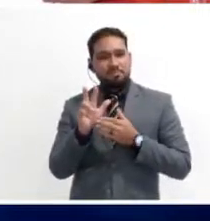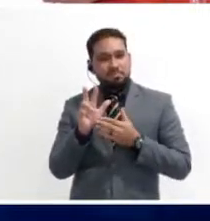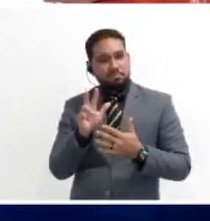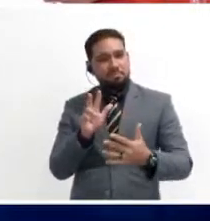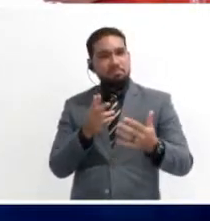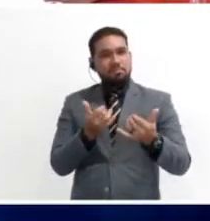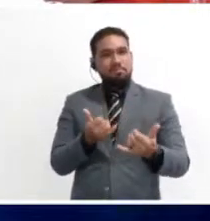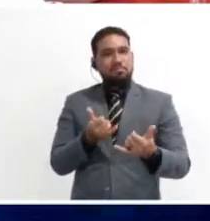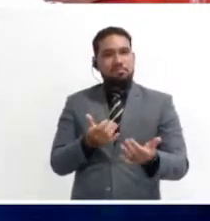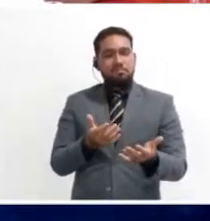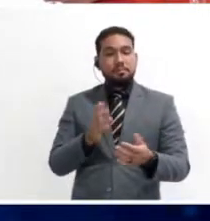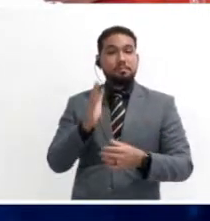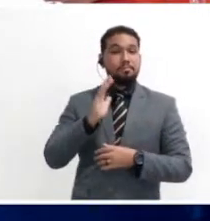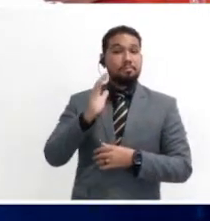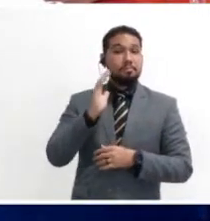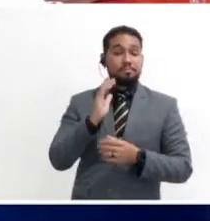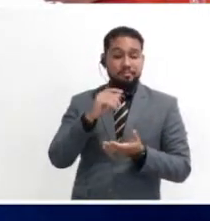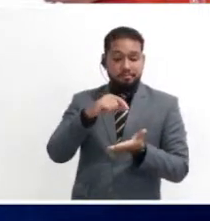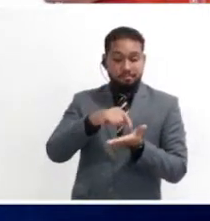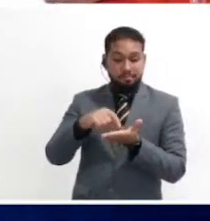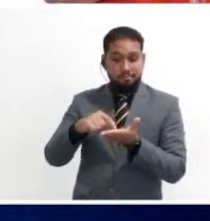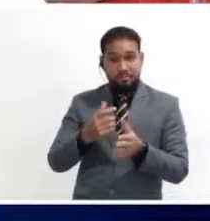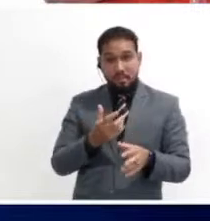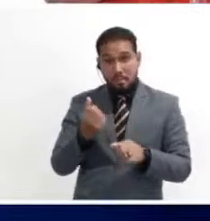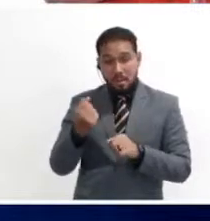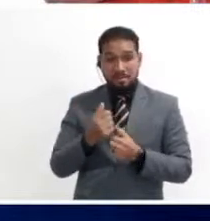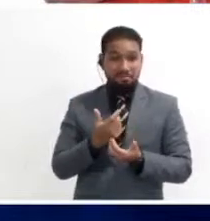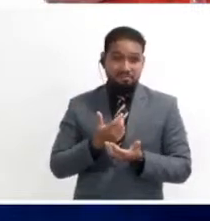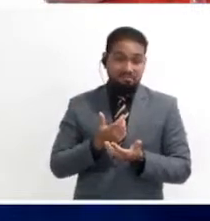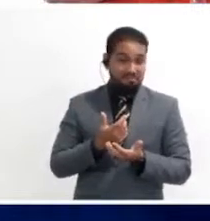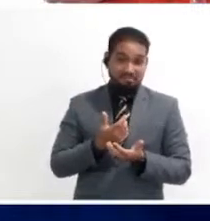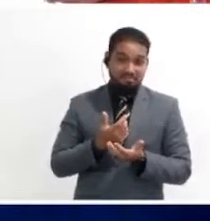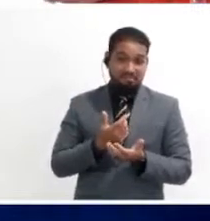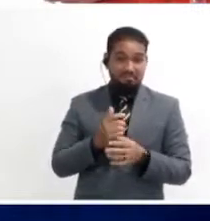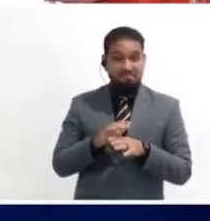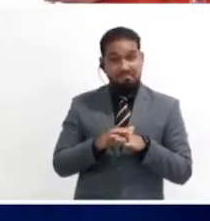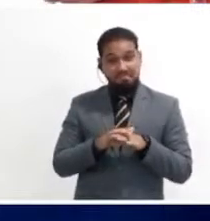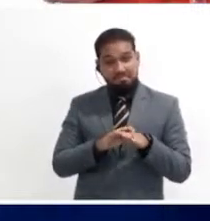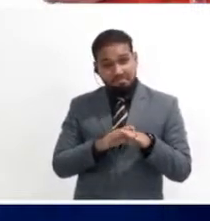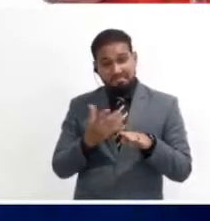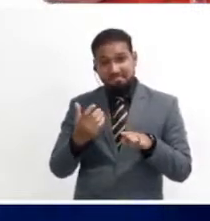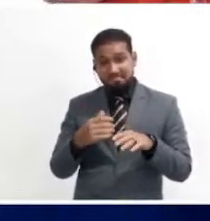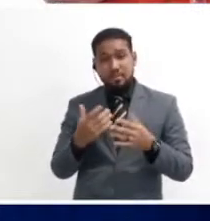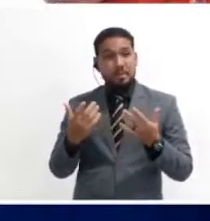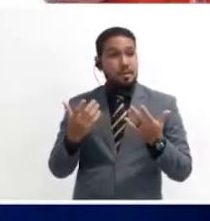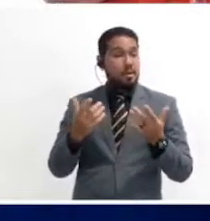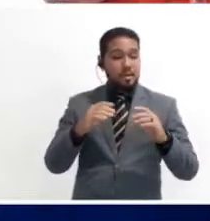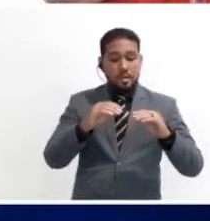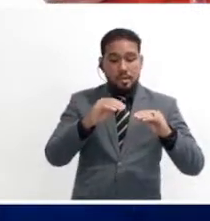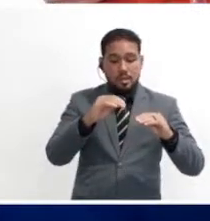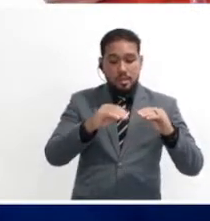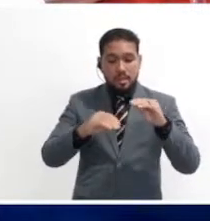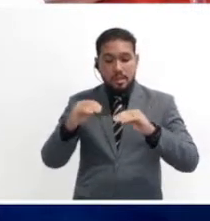wasn't that great, we relied also on the packaging to help protect the chips. So